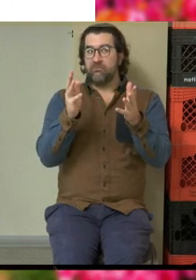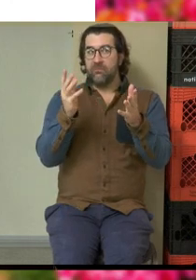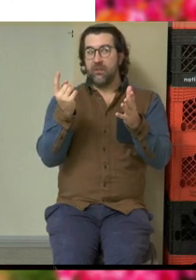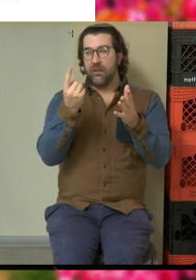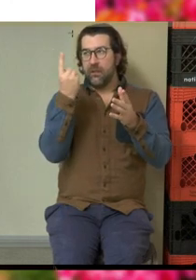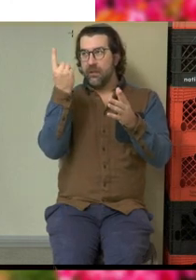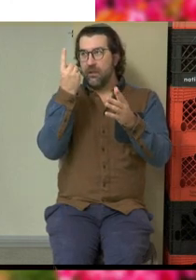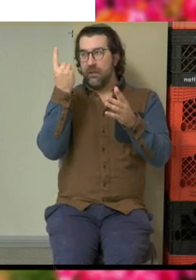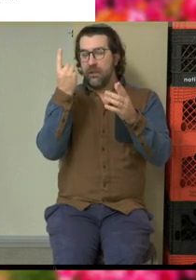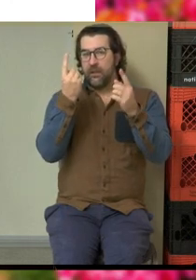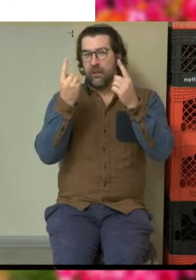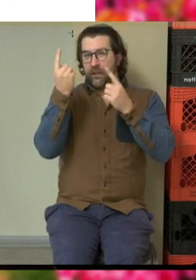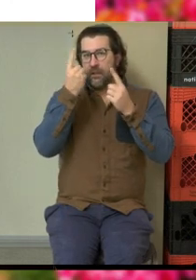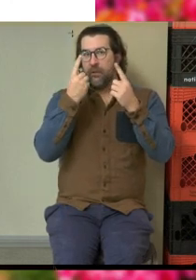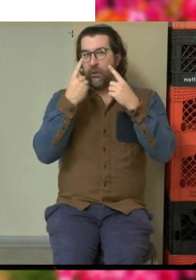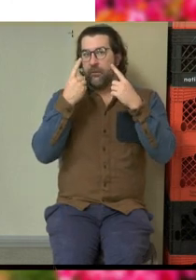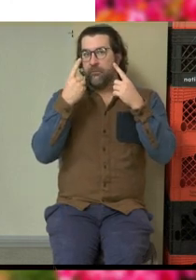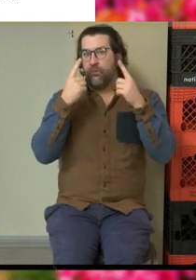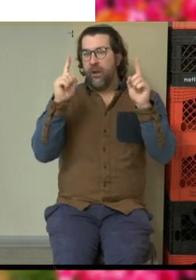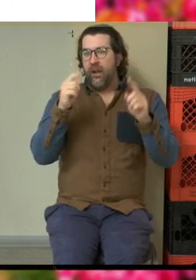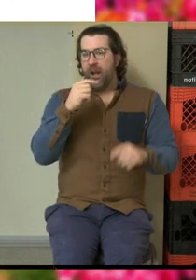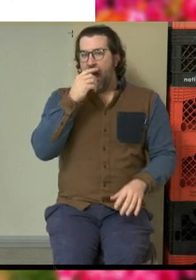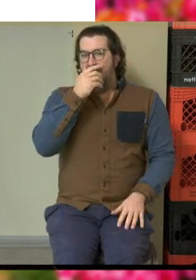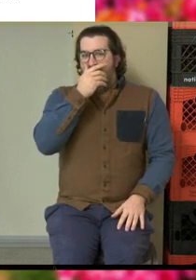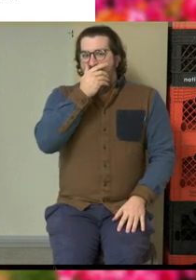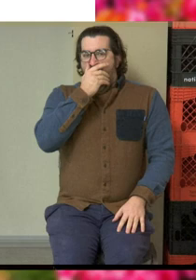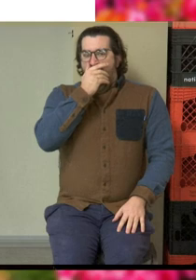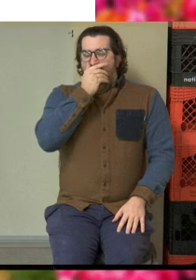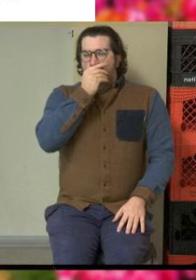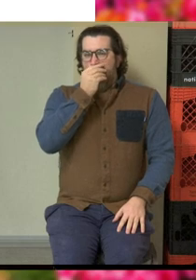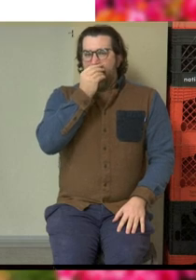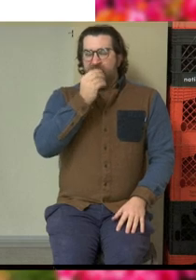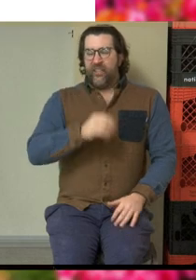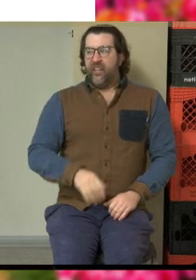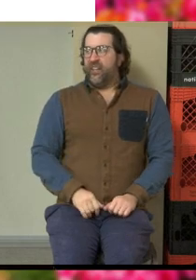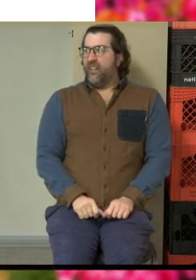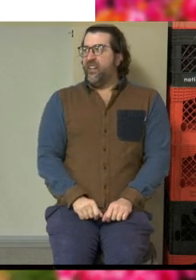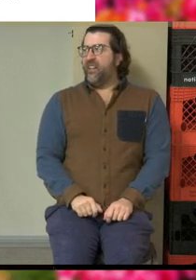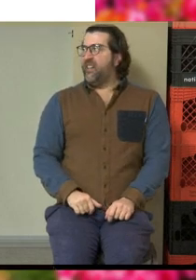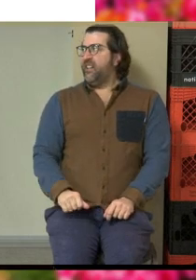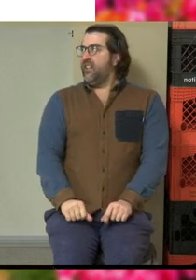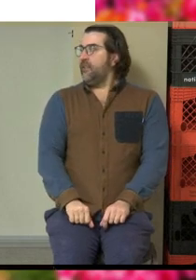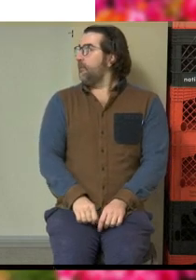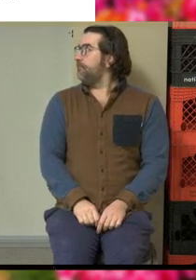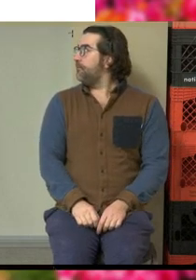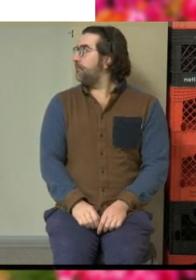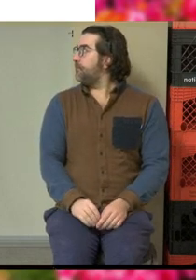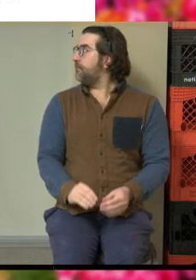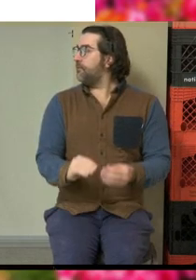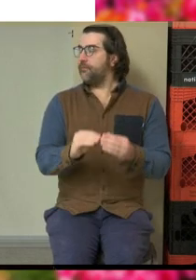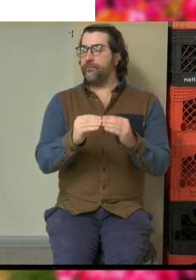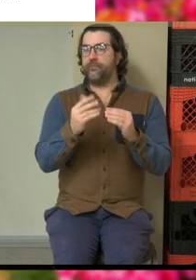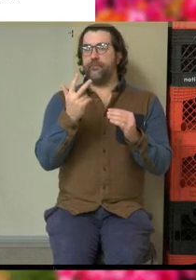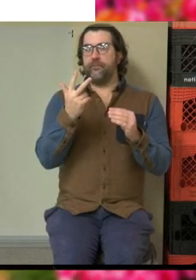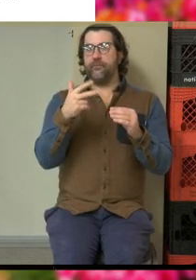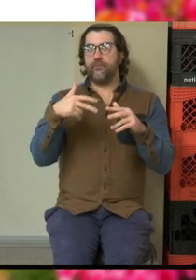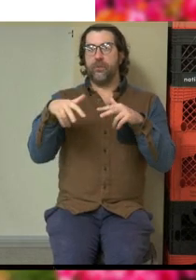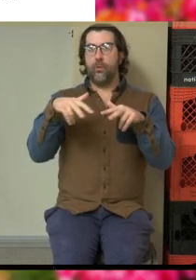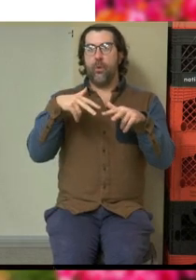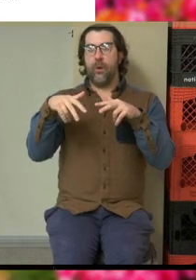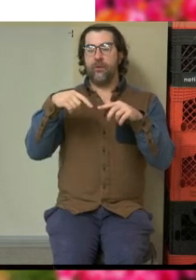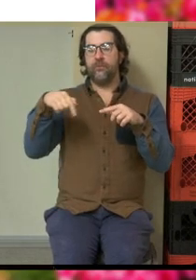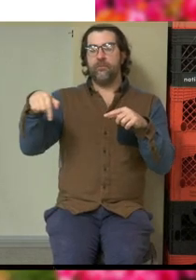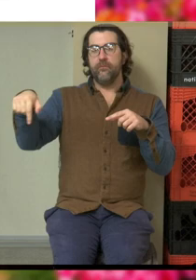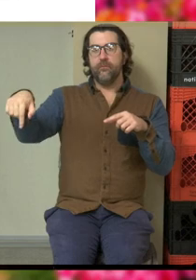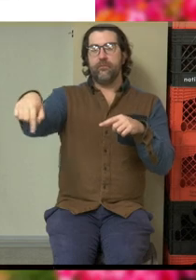you think would work in this situation as well. Again, we're showing with number 3 a walking track around the